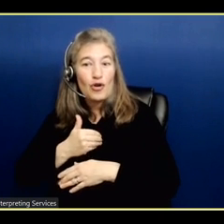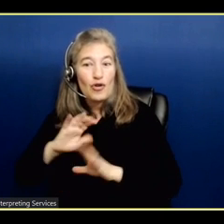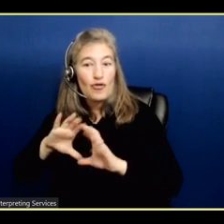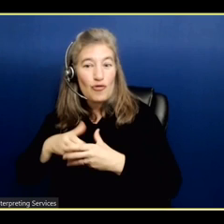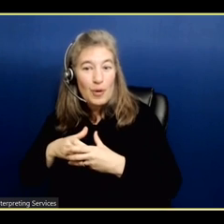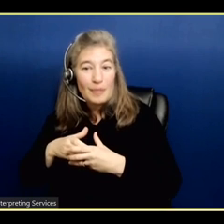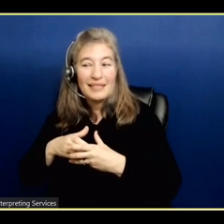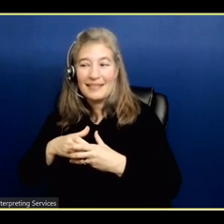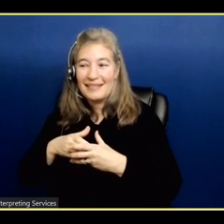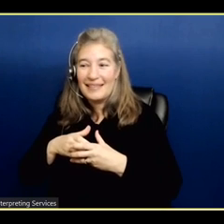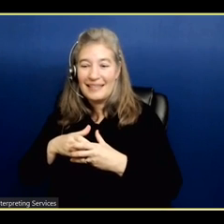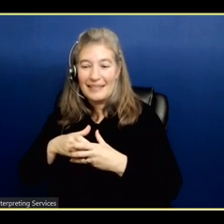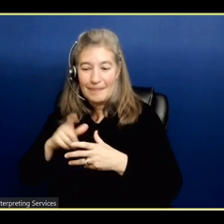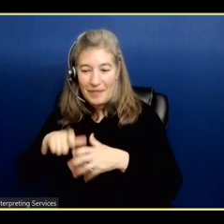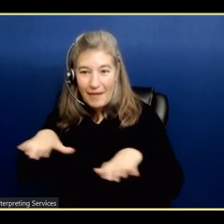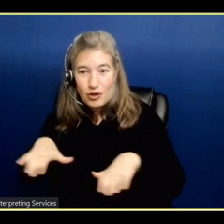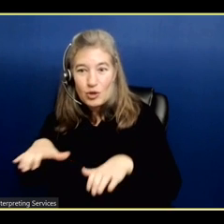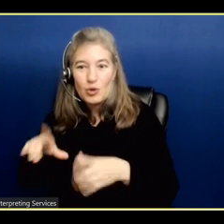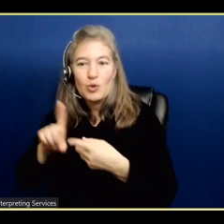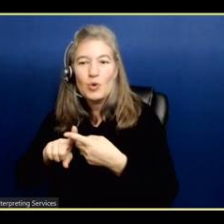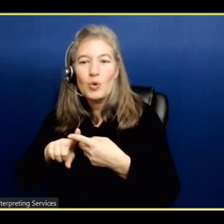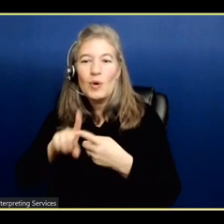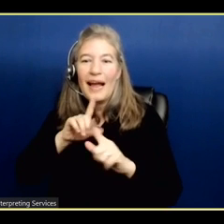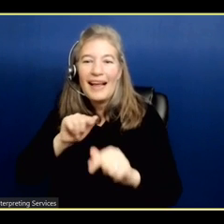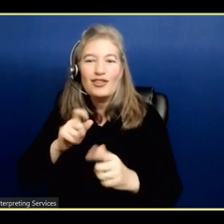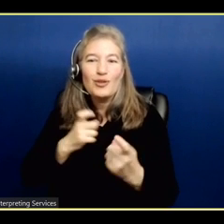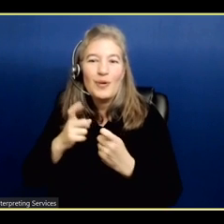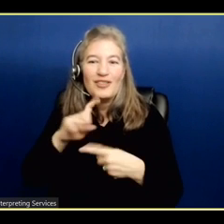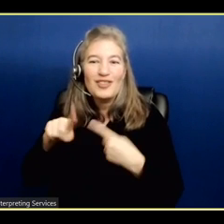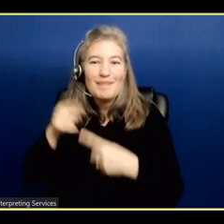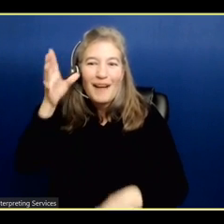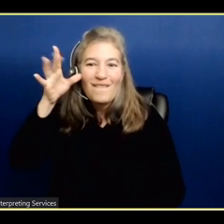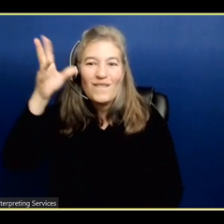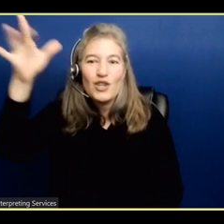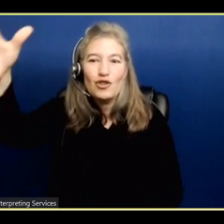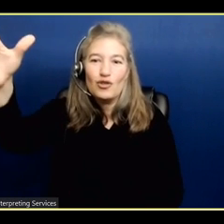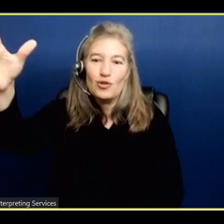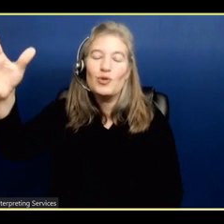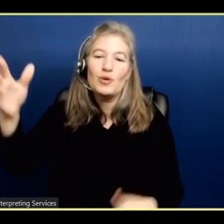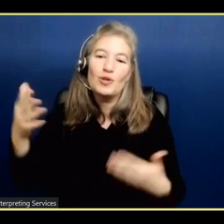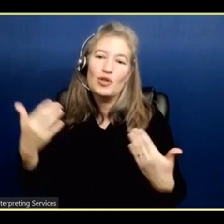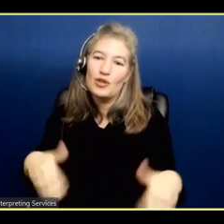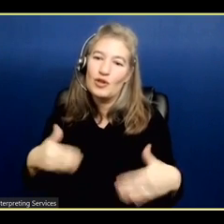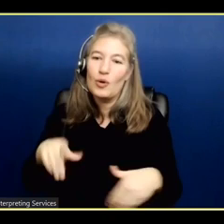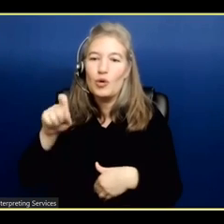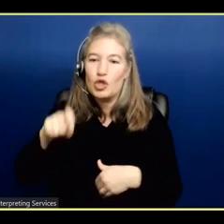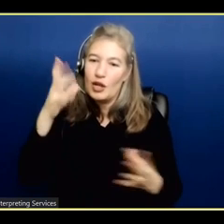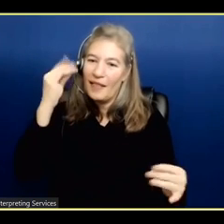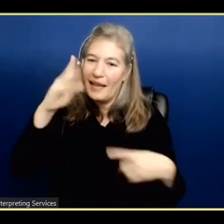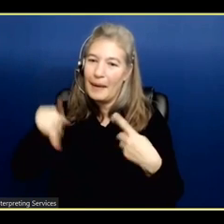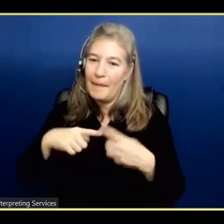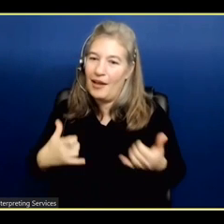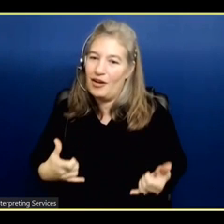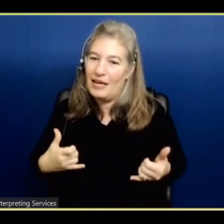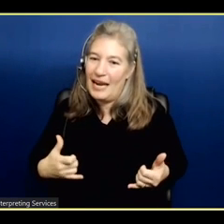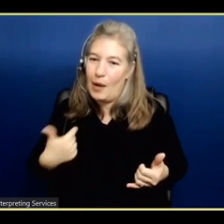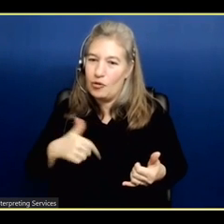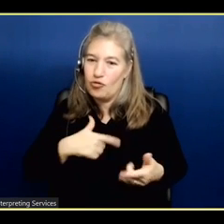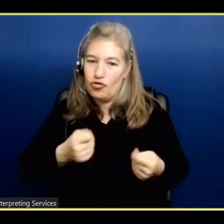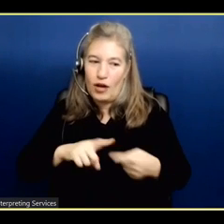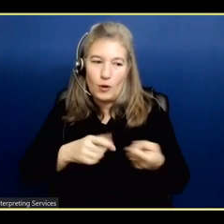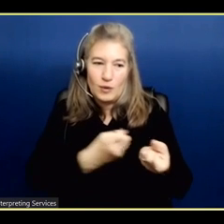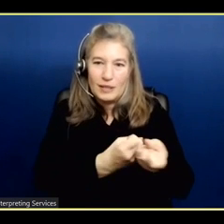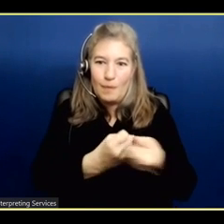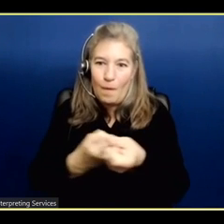able to focus in its most, how could groups be able to focus on its most valuable asset, its people?